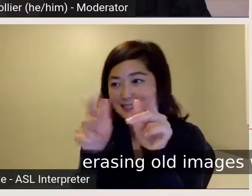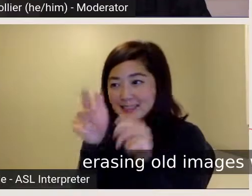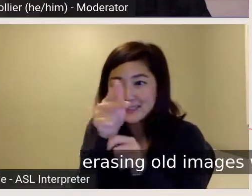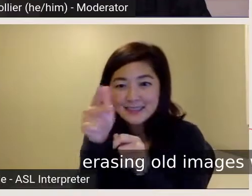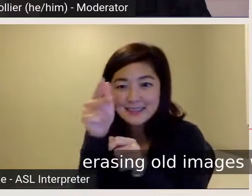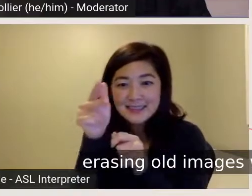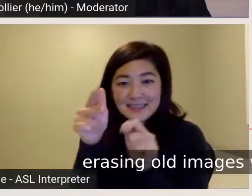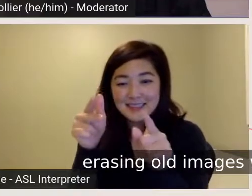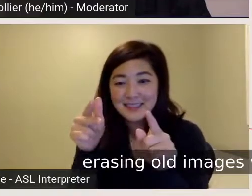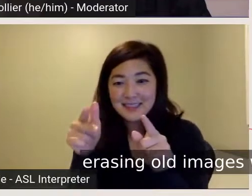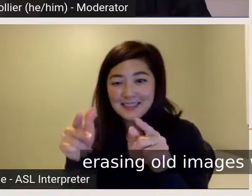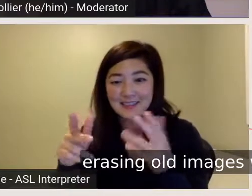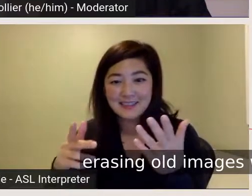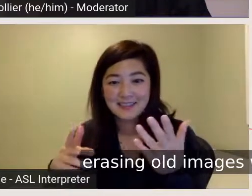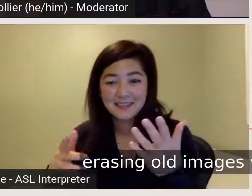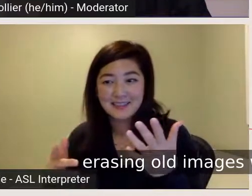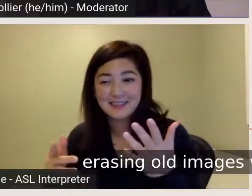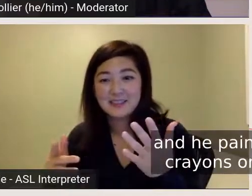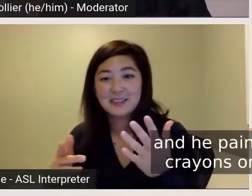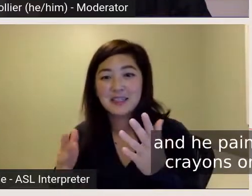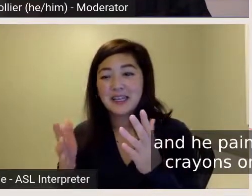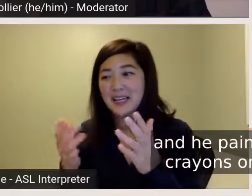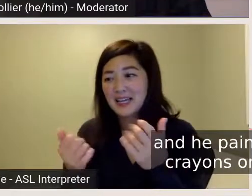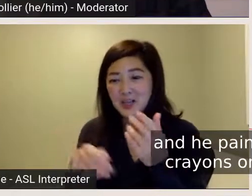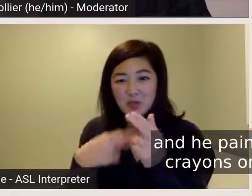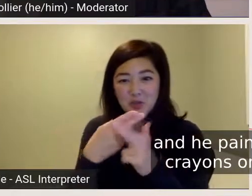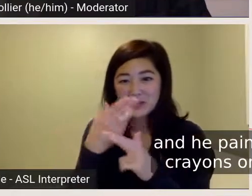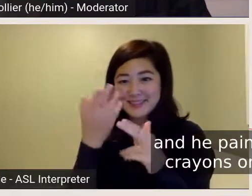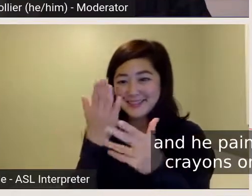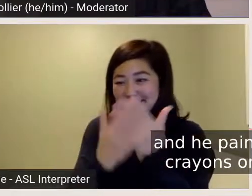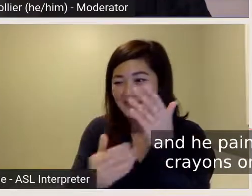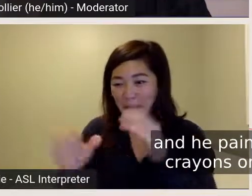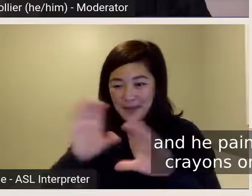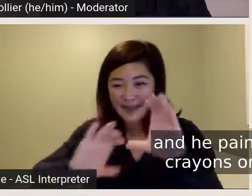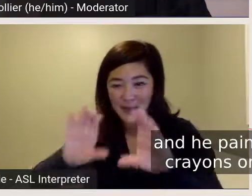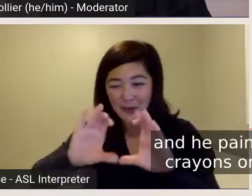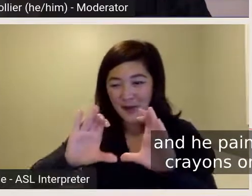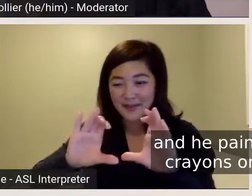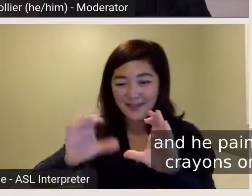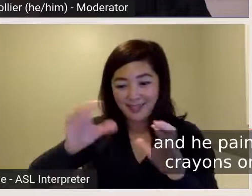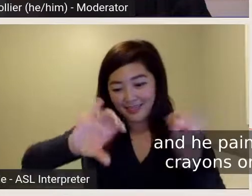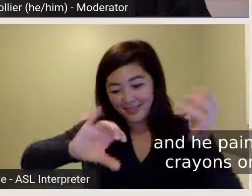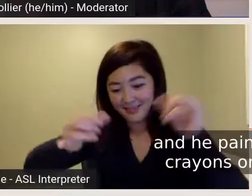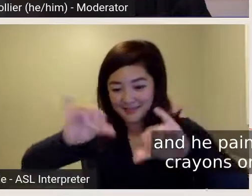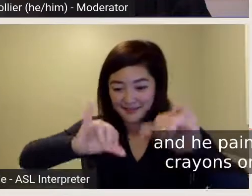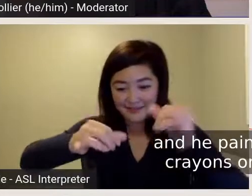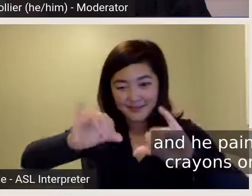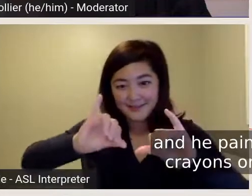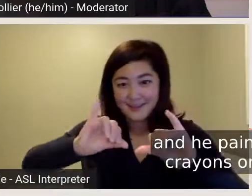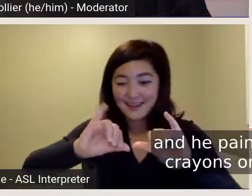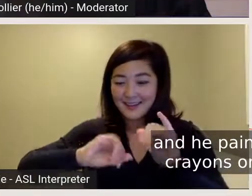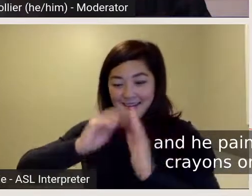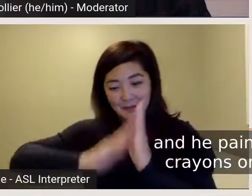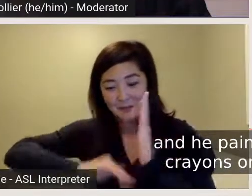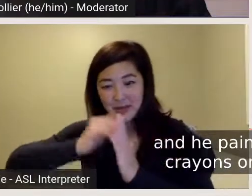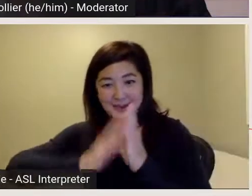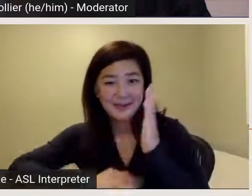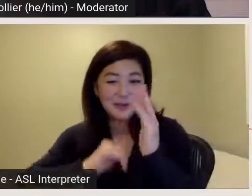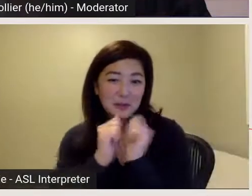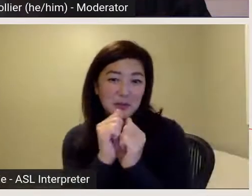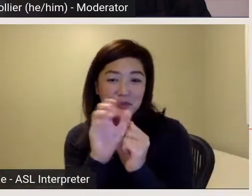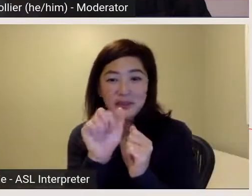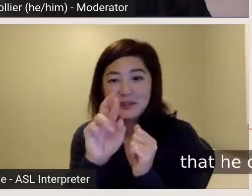erasing all the images with some chemicals, and he painted with the crayons or